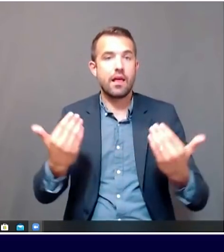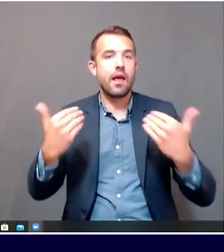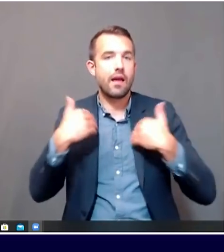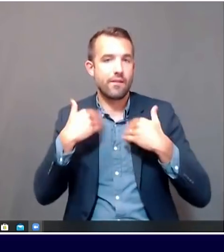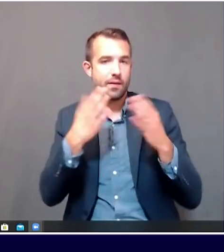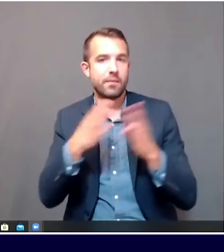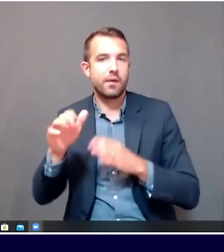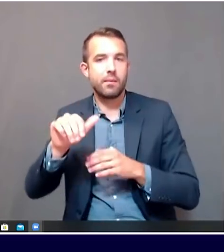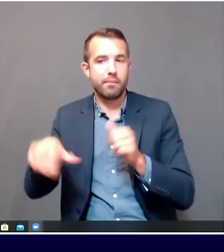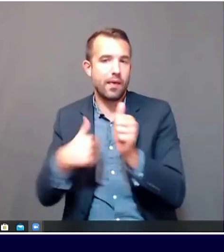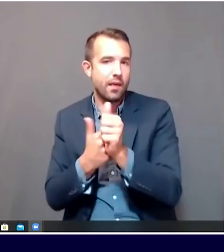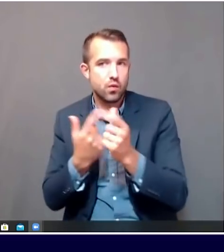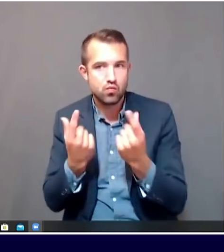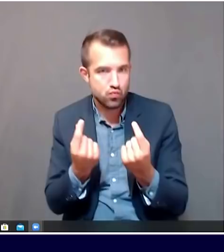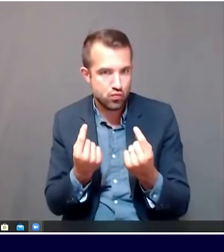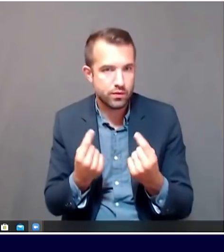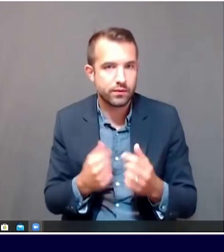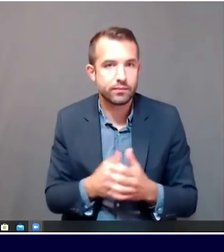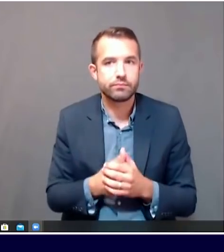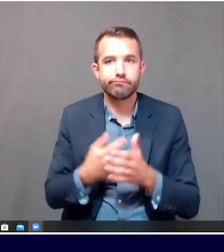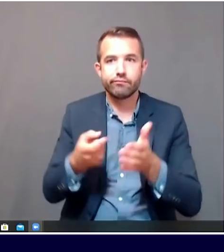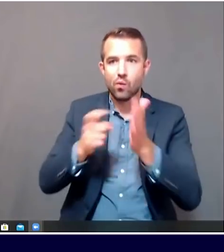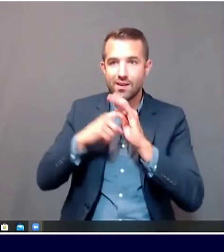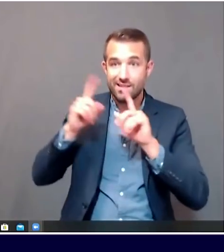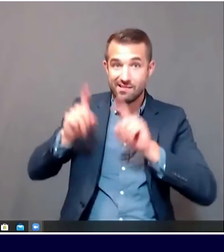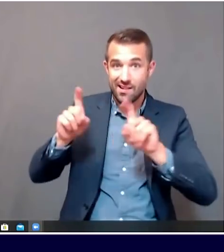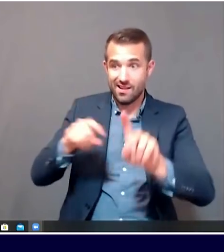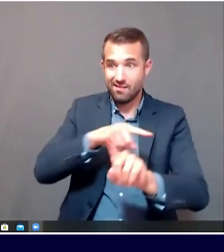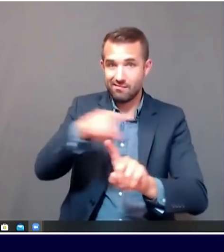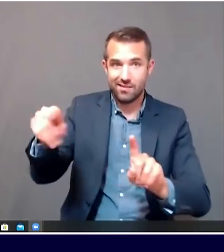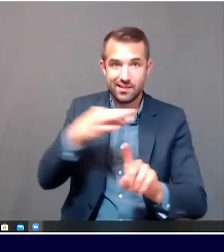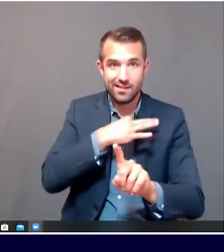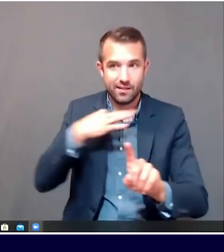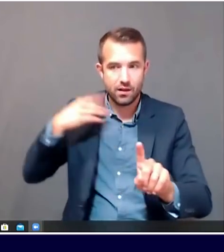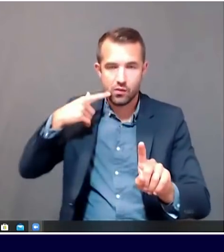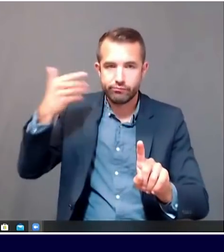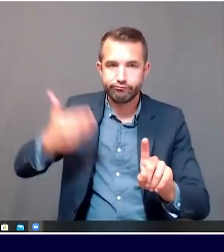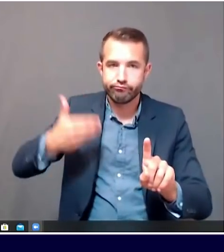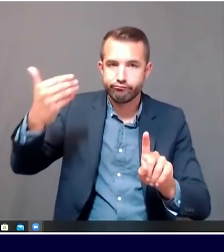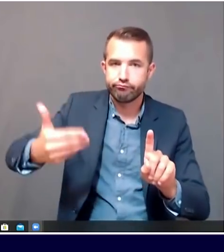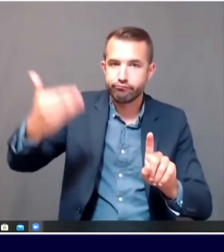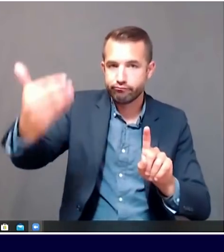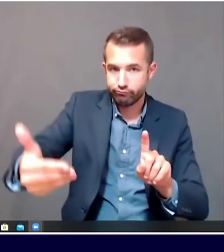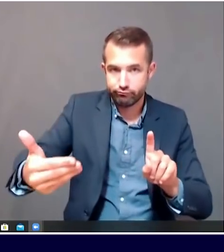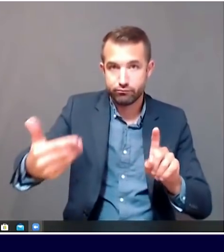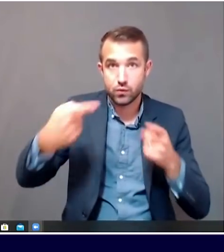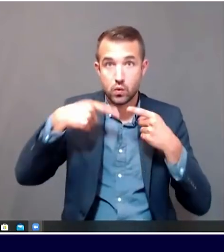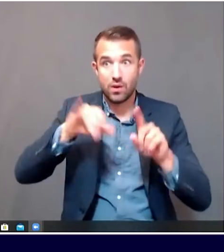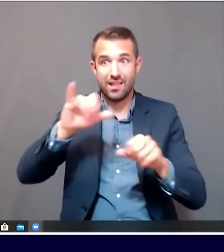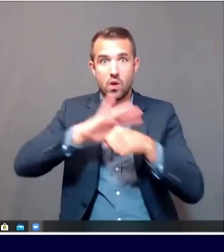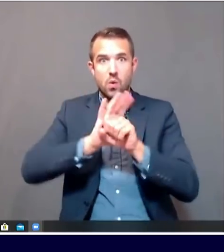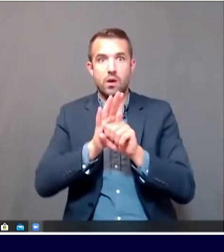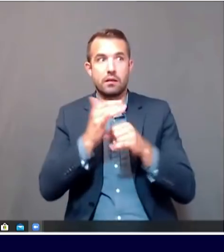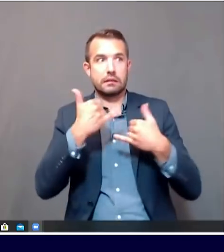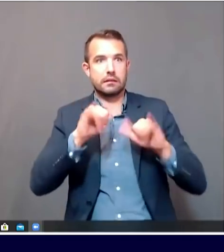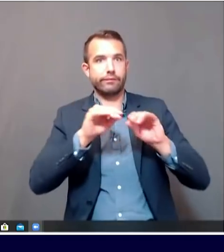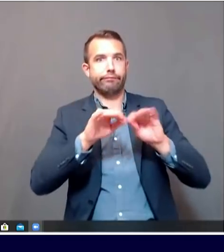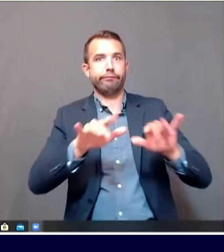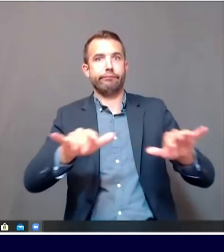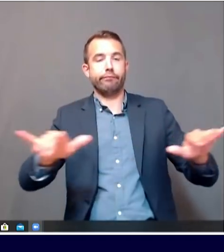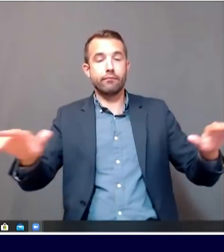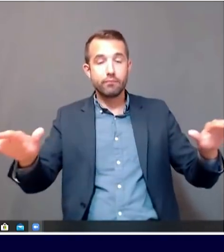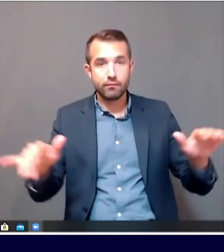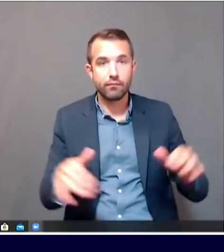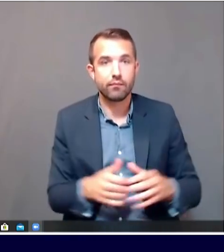place to test their staff on an ongoing basis as COVID-19 unfolds across the state. So these